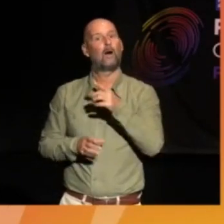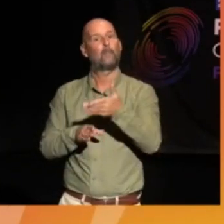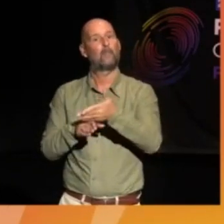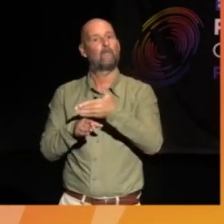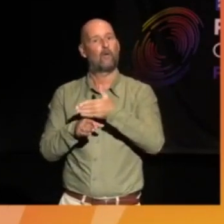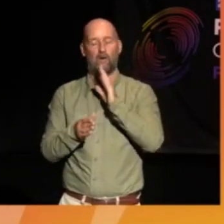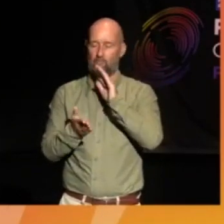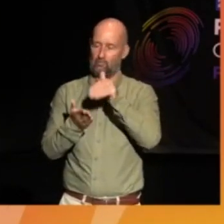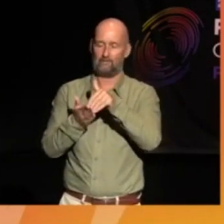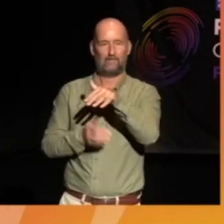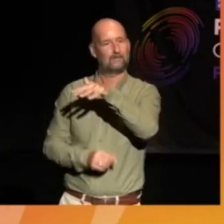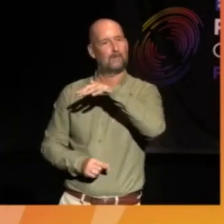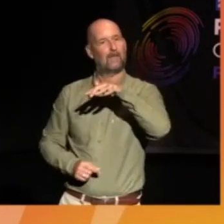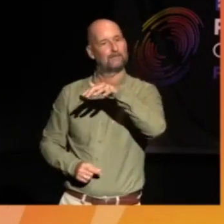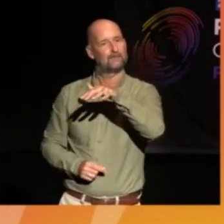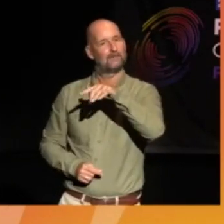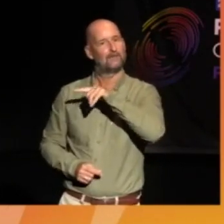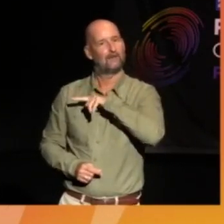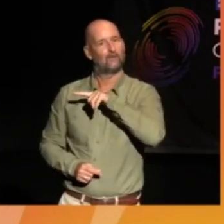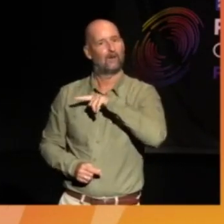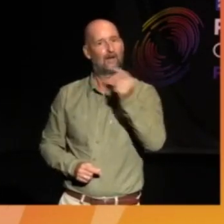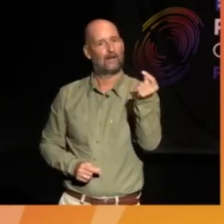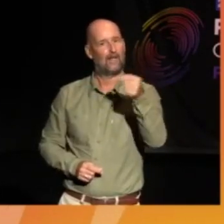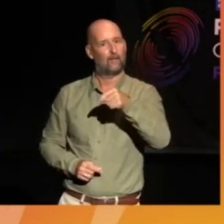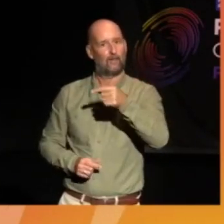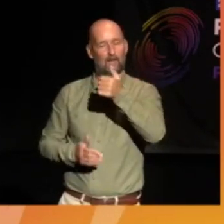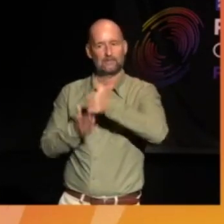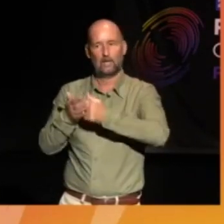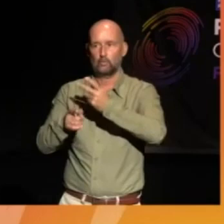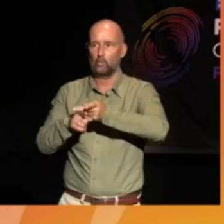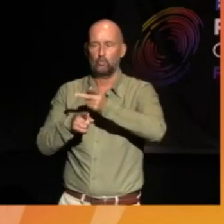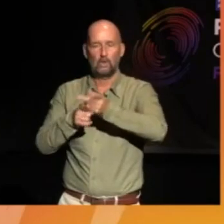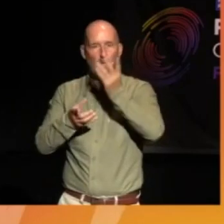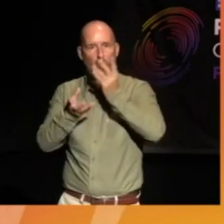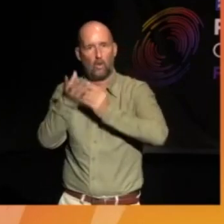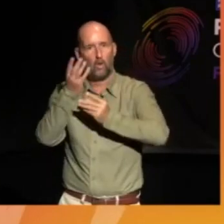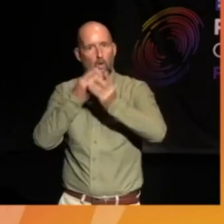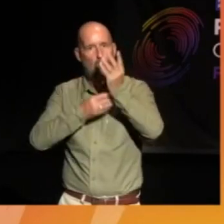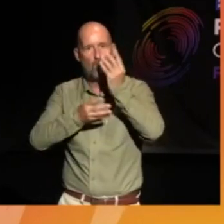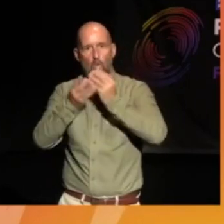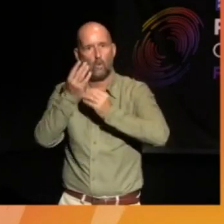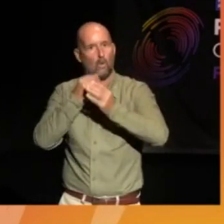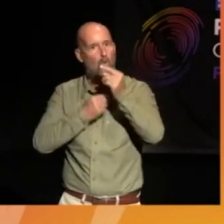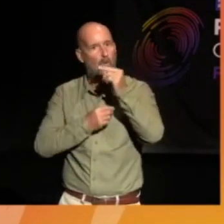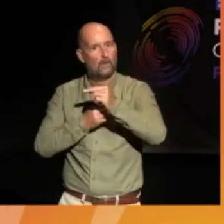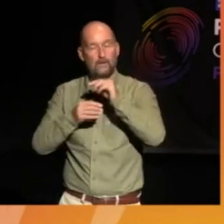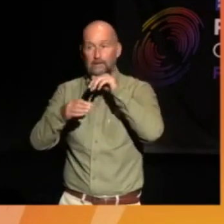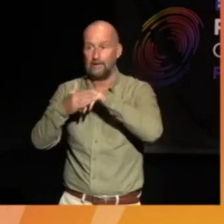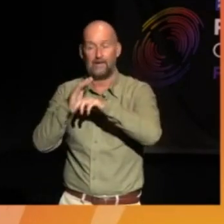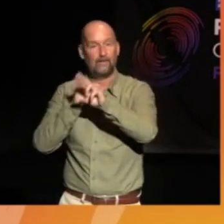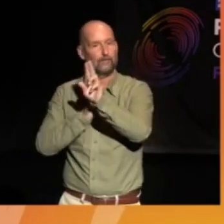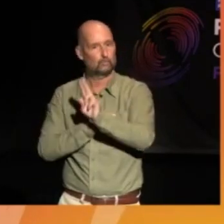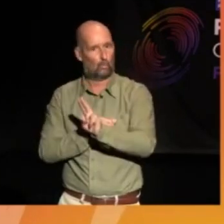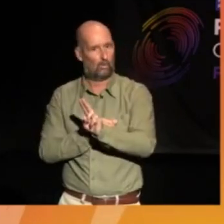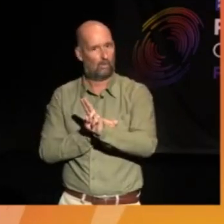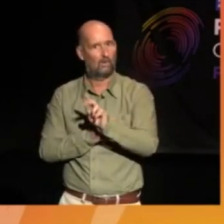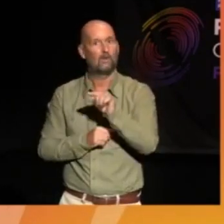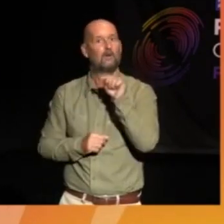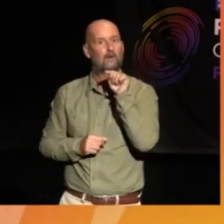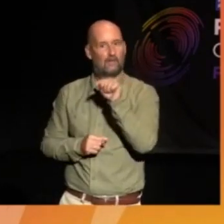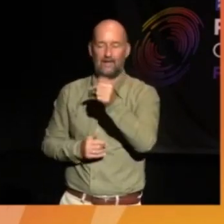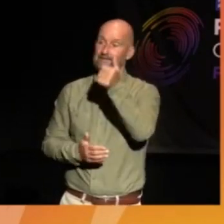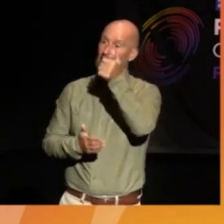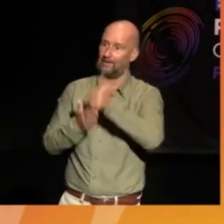place. And after I came here, I started learning and I was enrolled in the school. And then that's how my journey